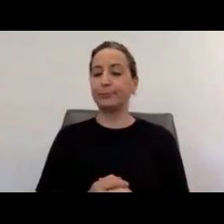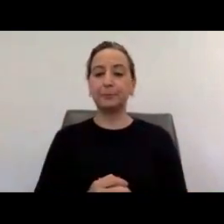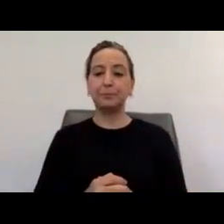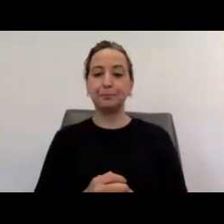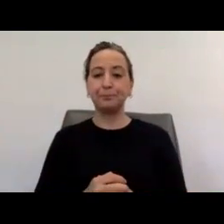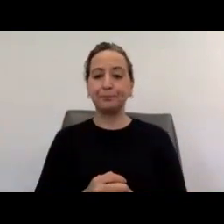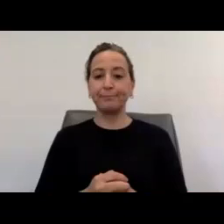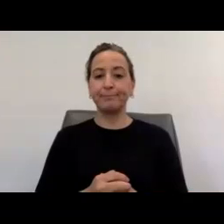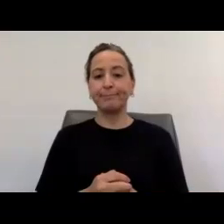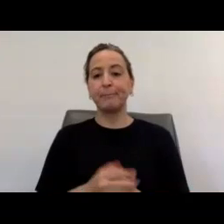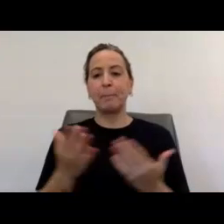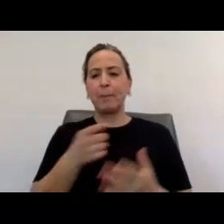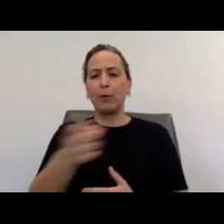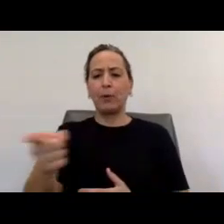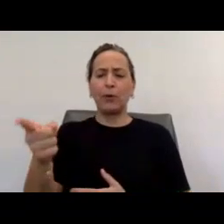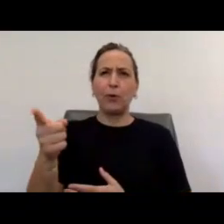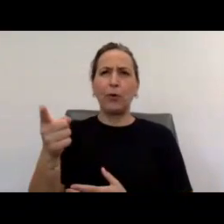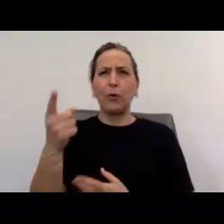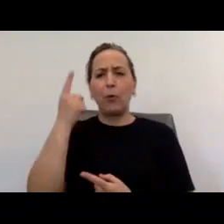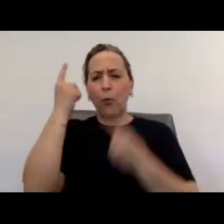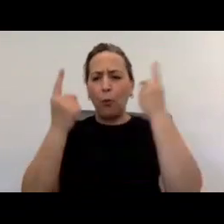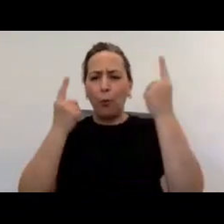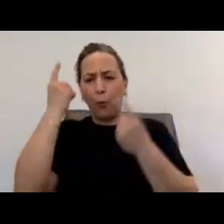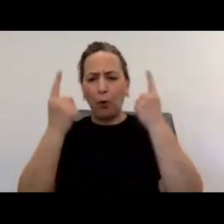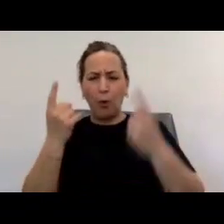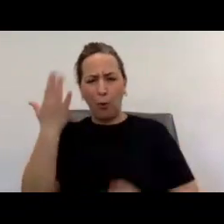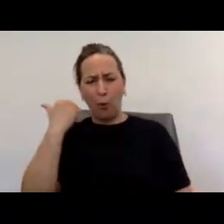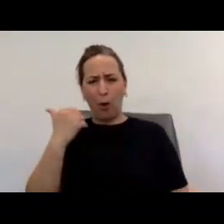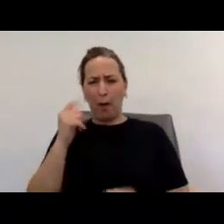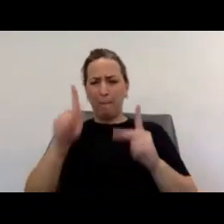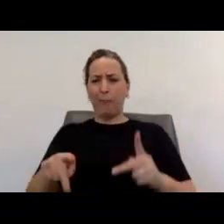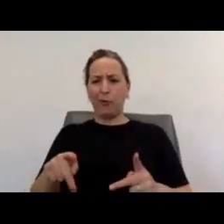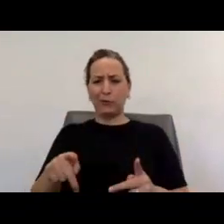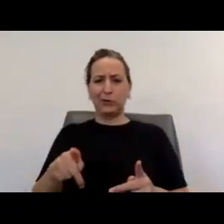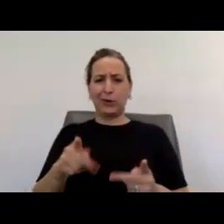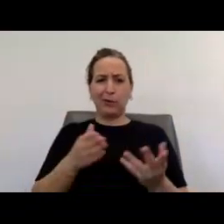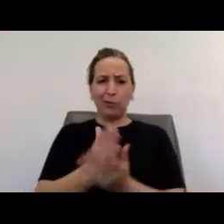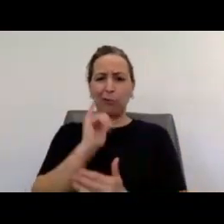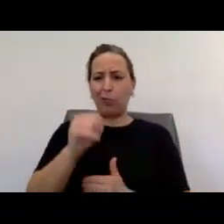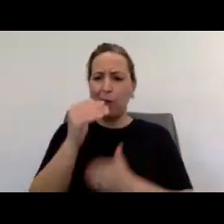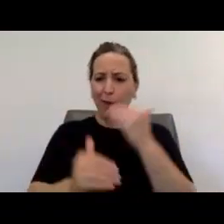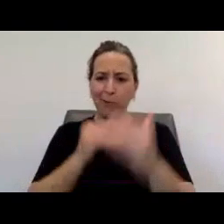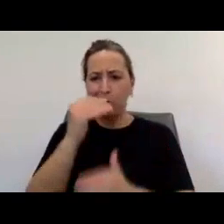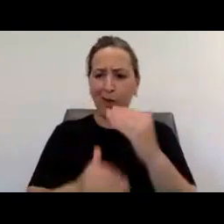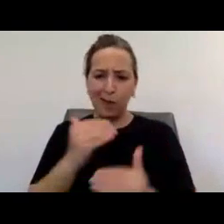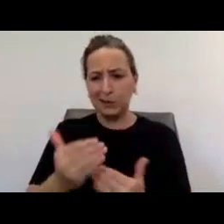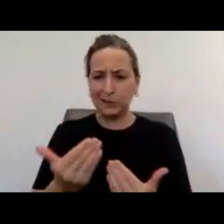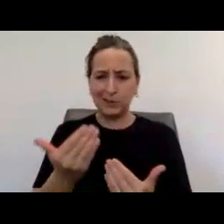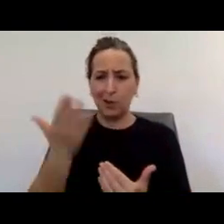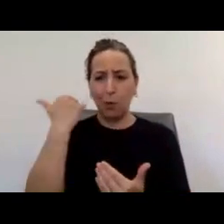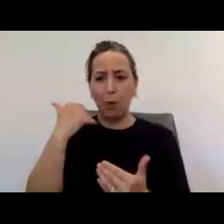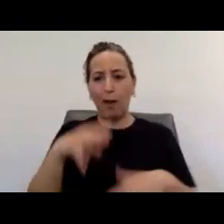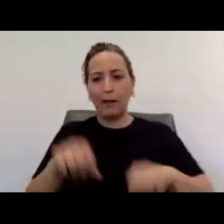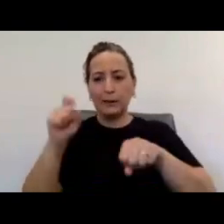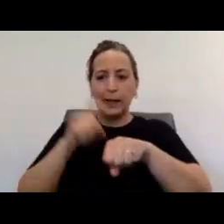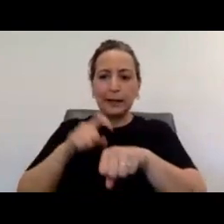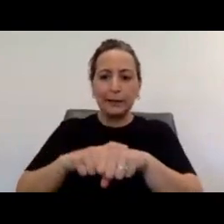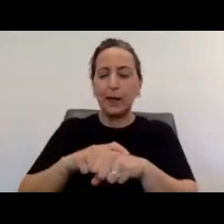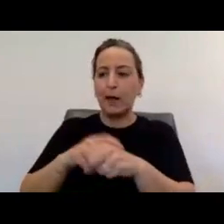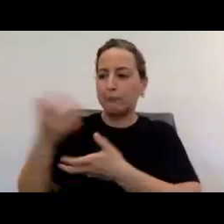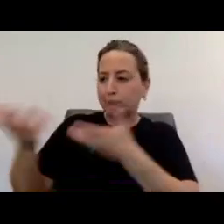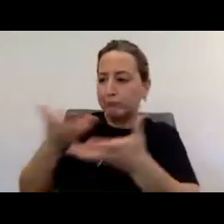Now, you might be wondering why someone would go through this whole process. Why would they take the time to work with an